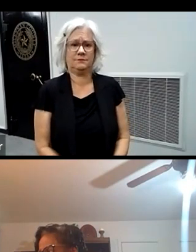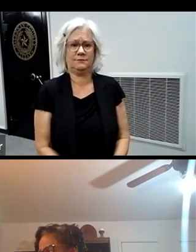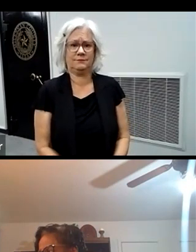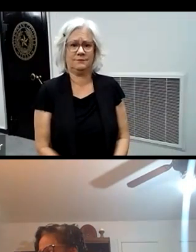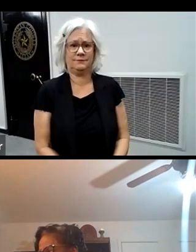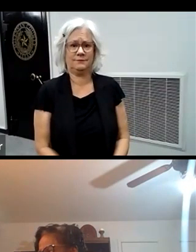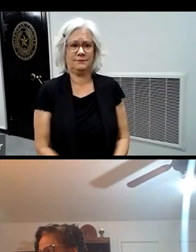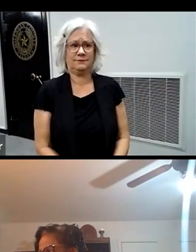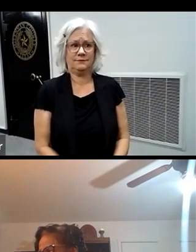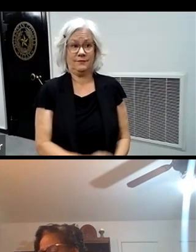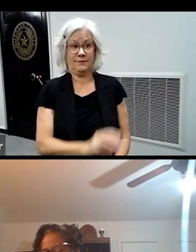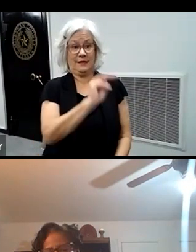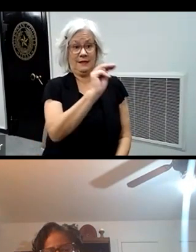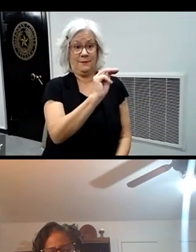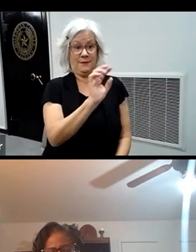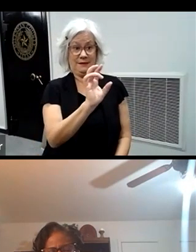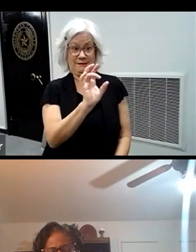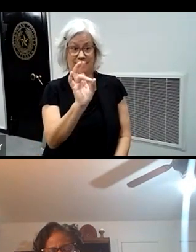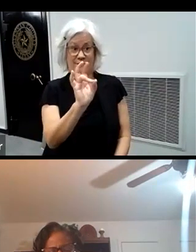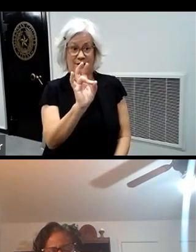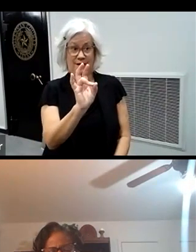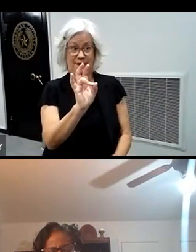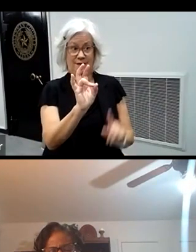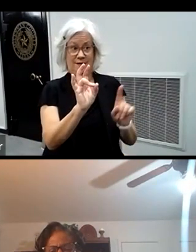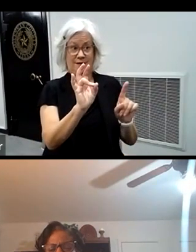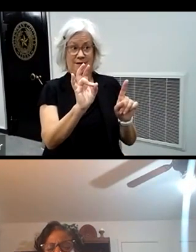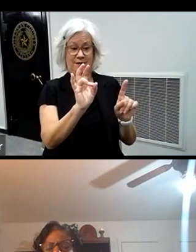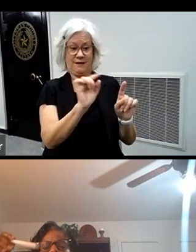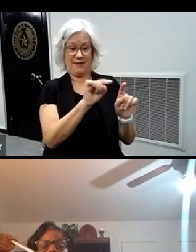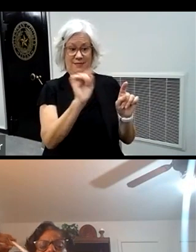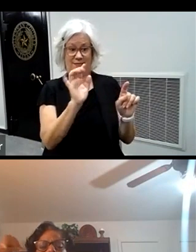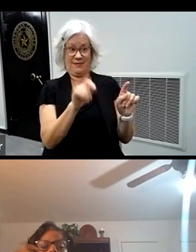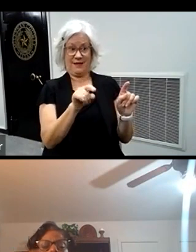Under M7 is the